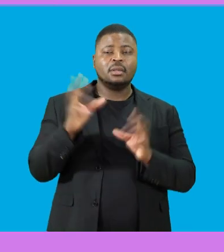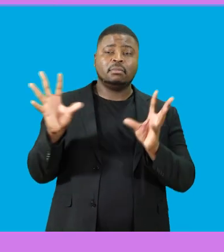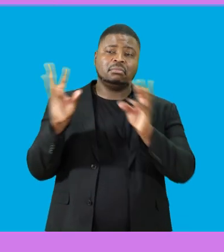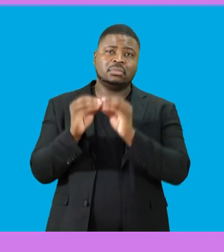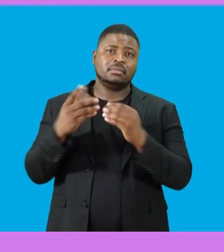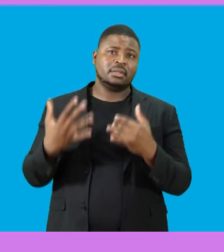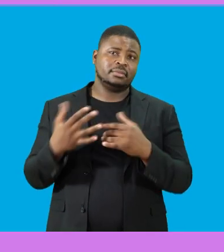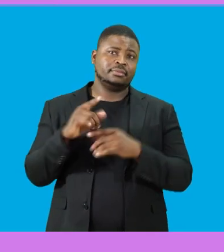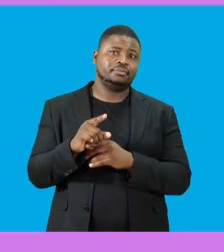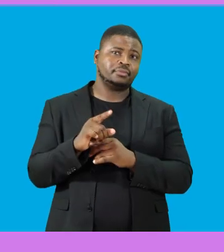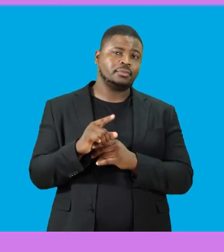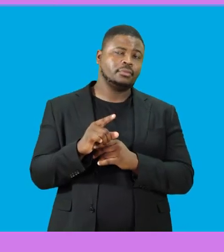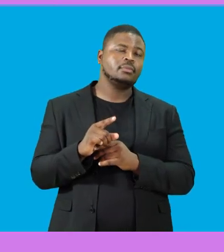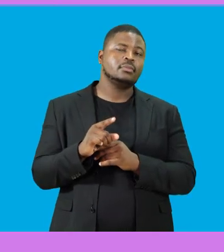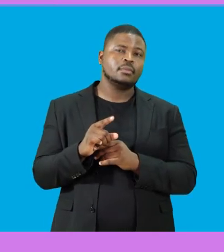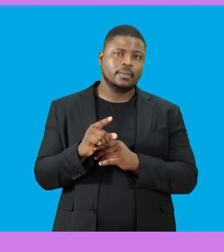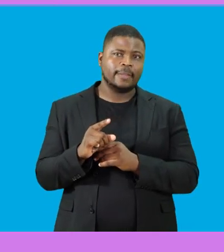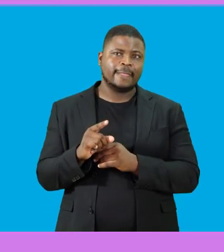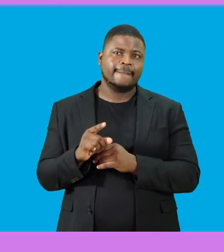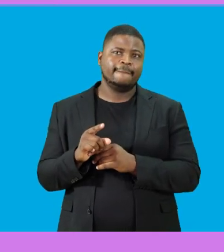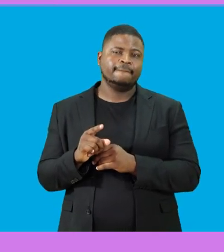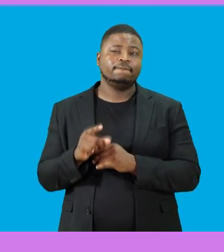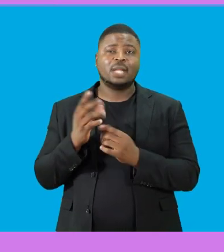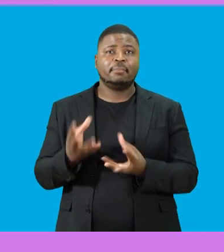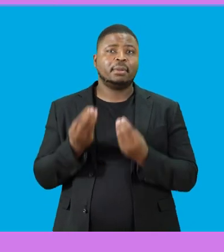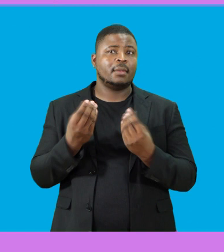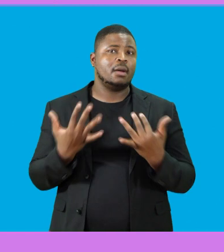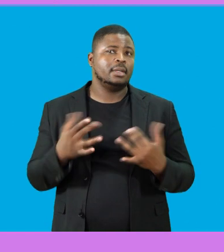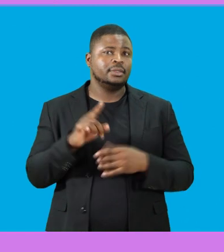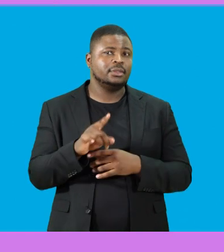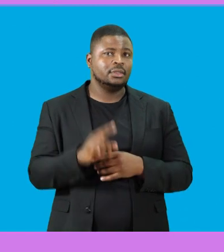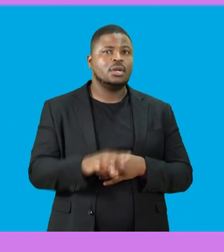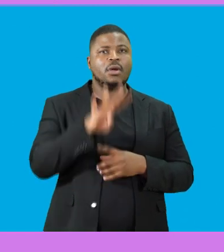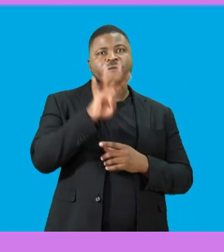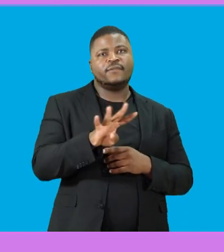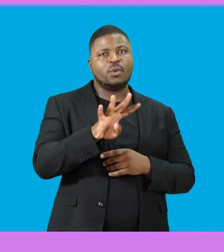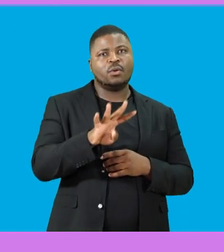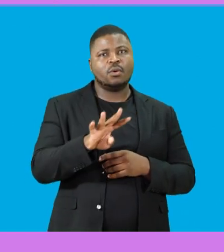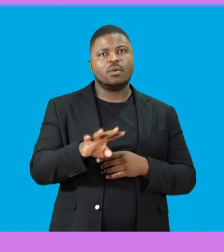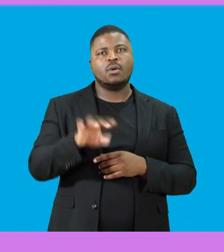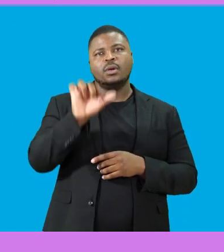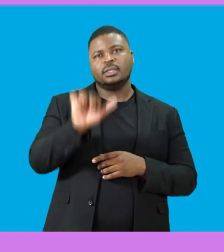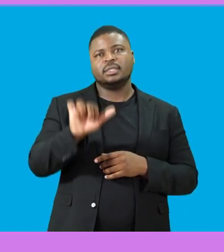add the two, say 155 plus 310 there, what do you get? I'm getting